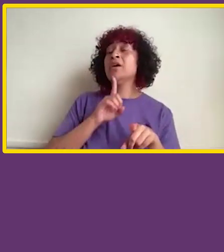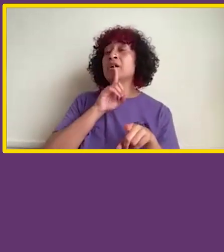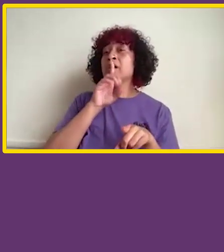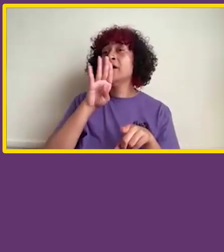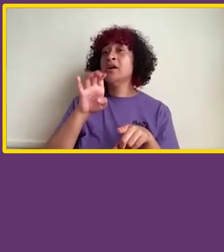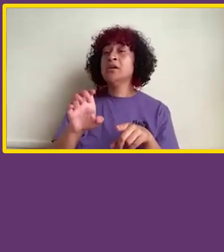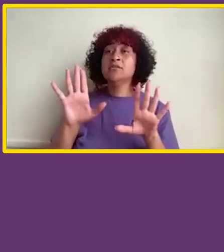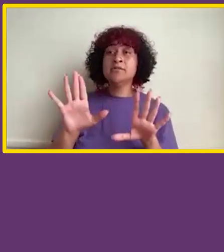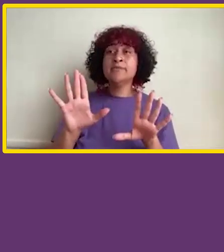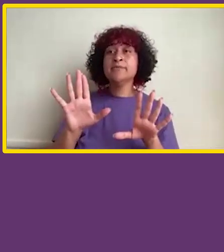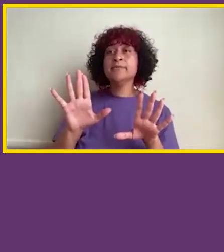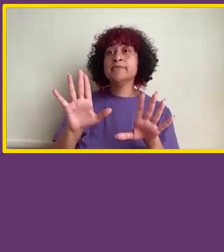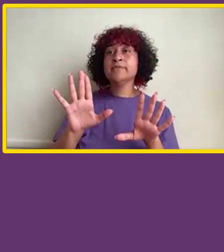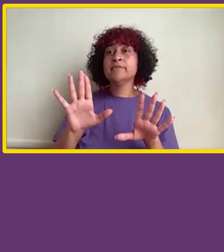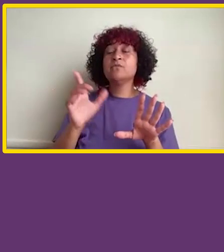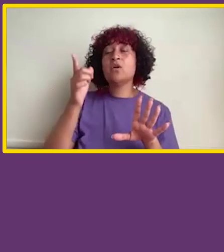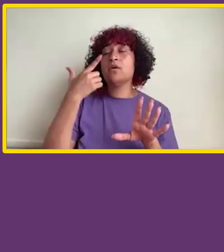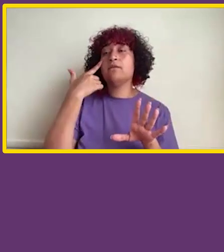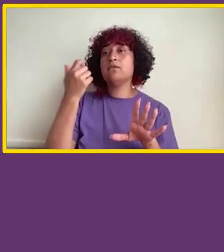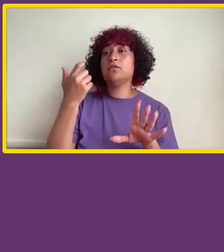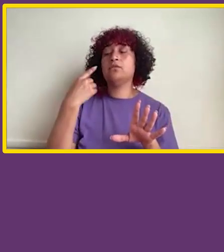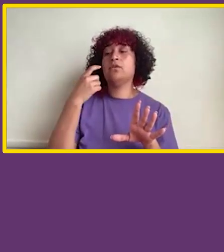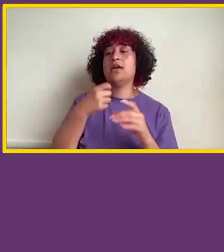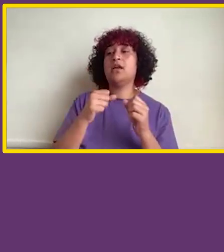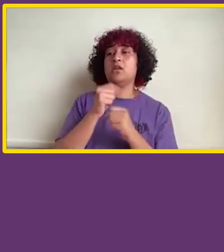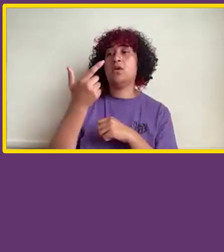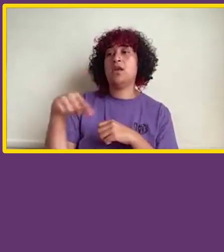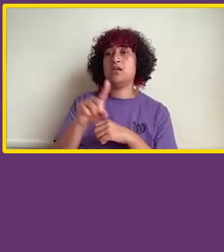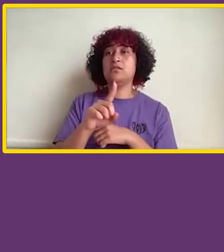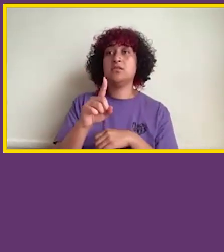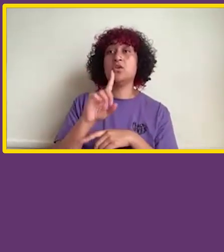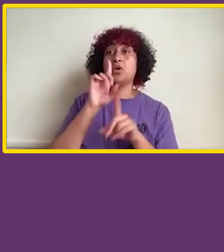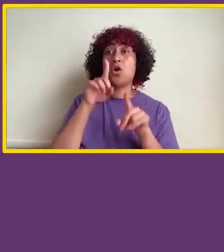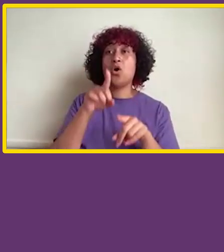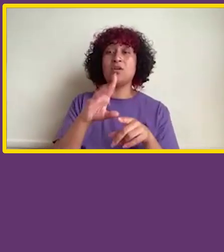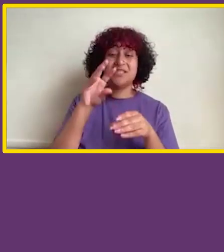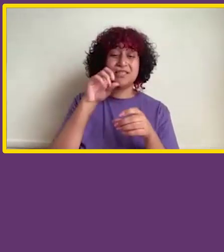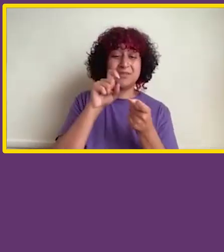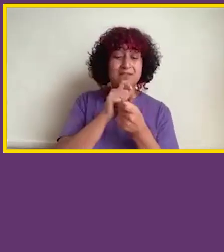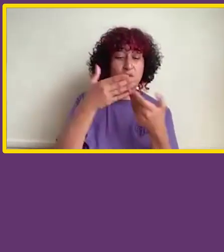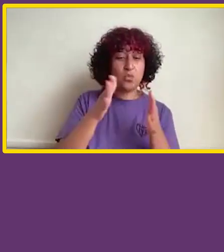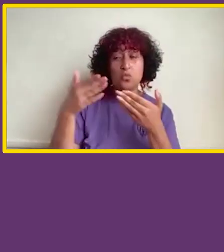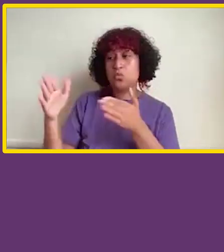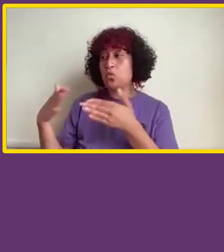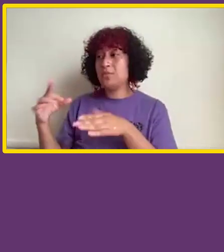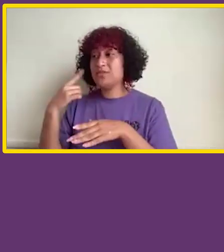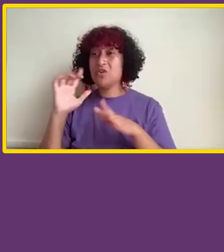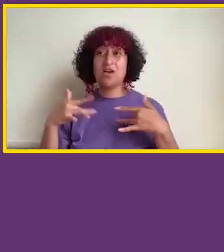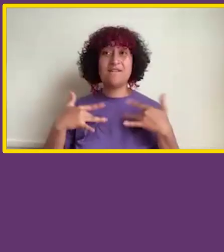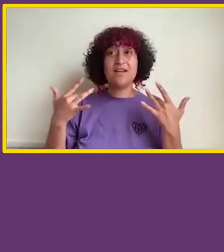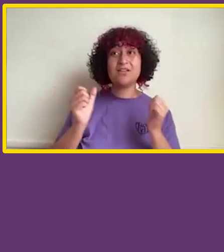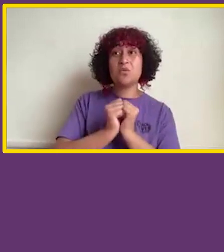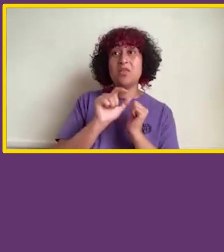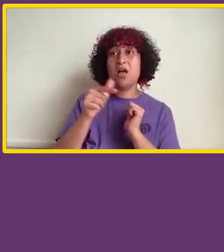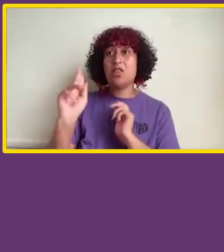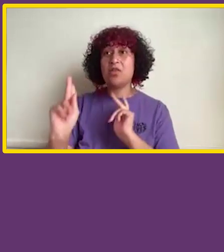in it, or anyone else who's on this call, you can go into specific rooms or events with other